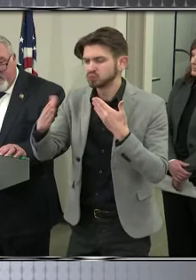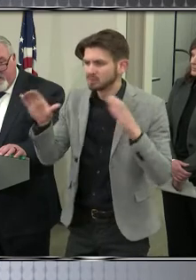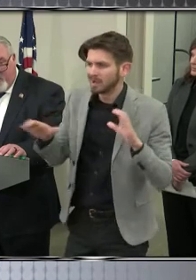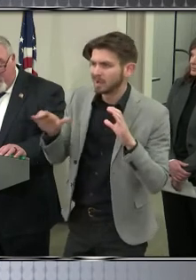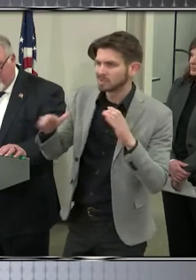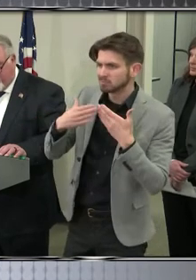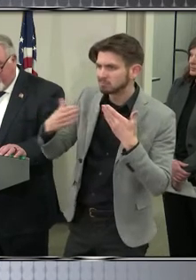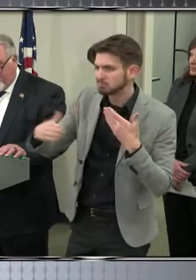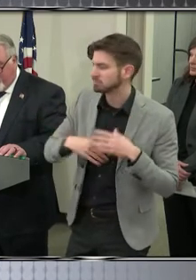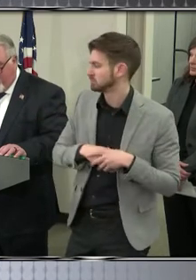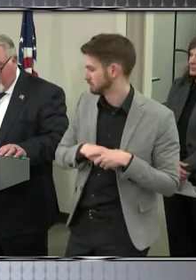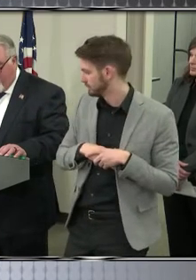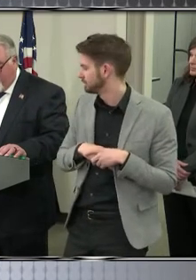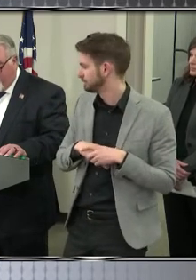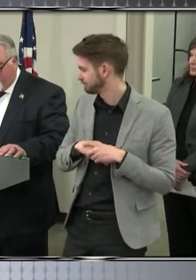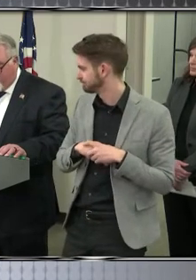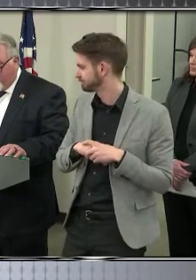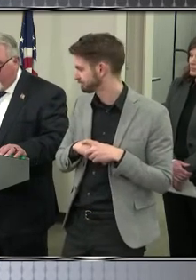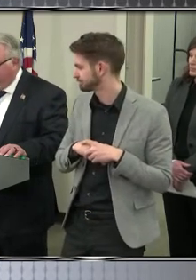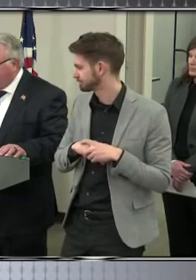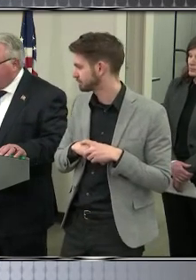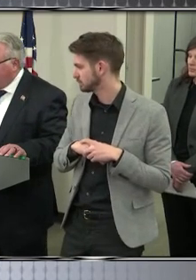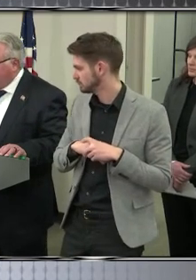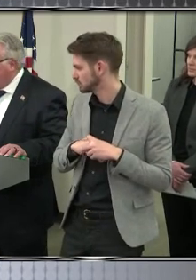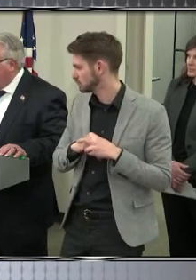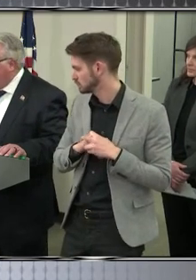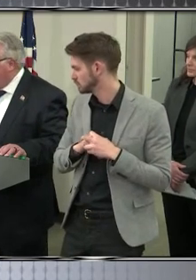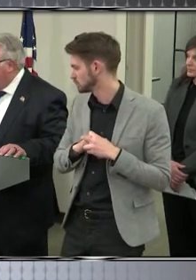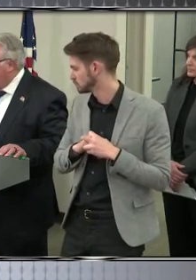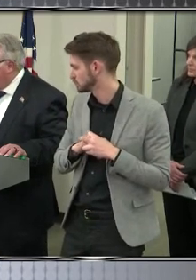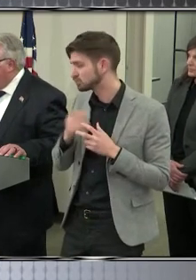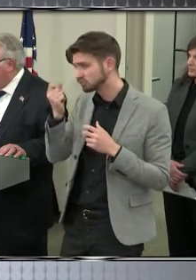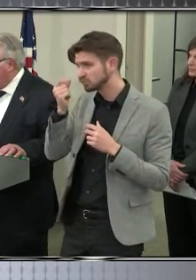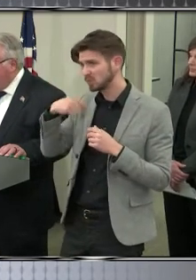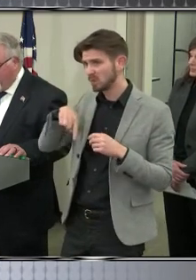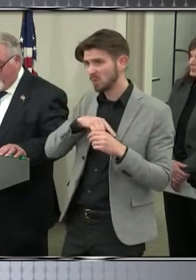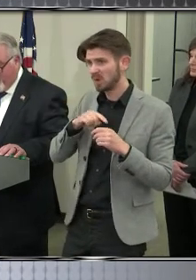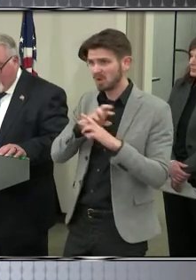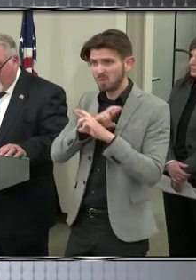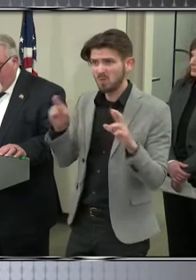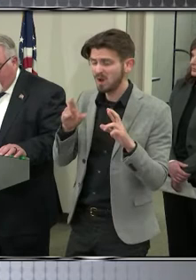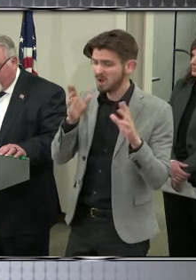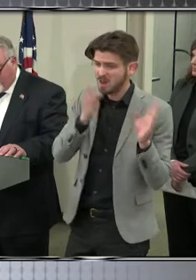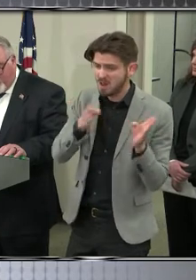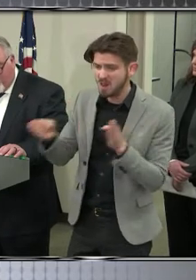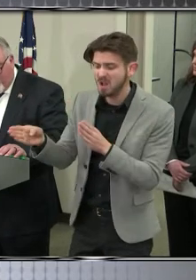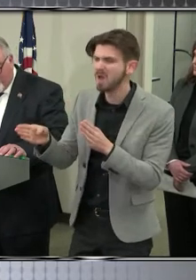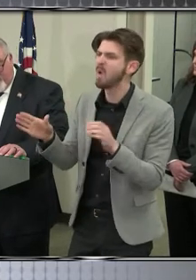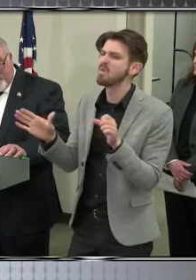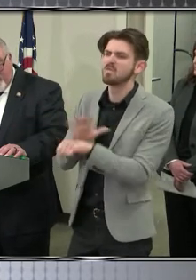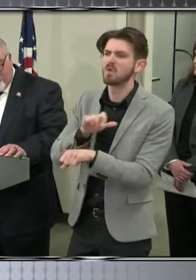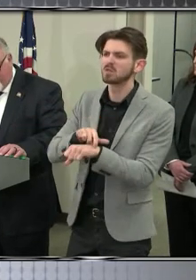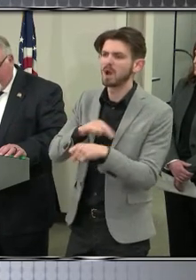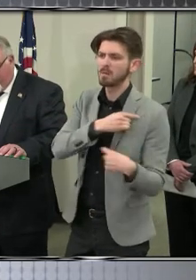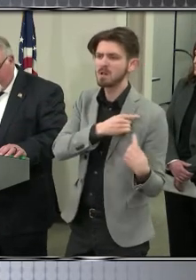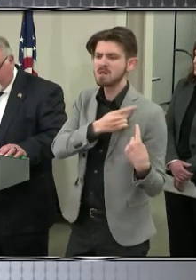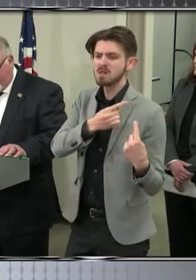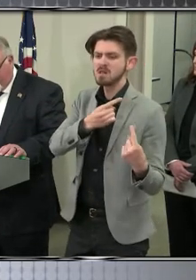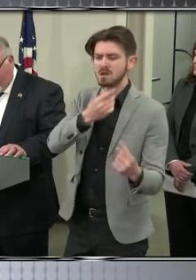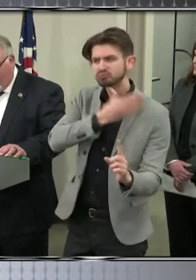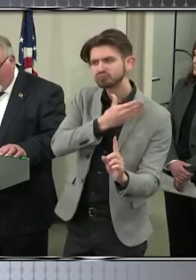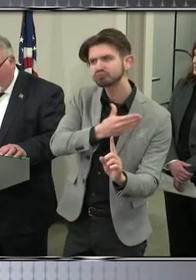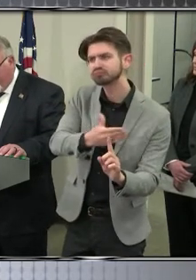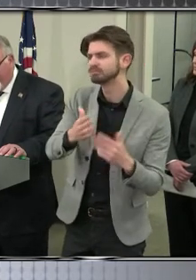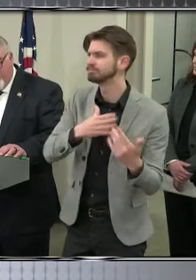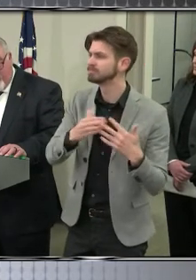activated to support this team. This sort of thing is something that we prepare for full time. That's true whether it's conducting response